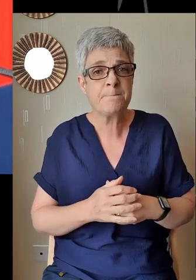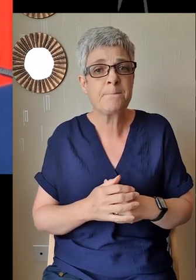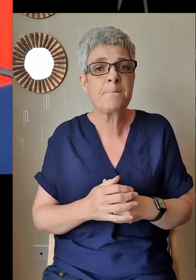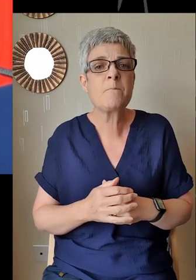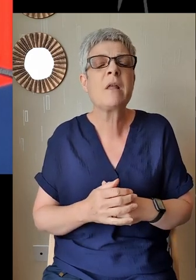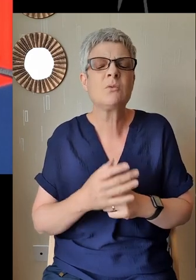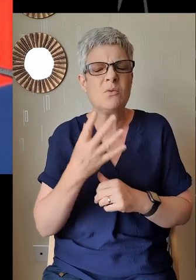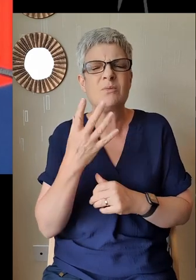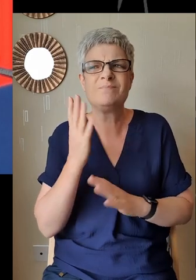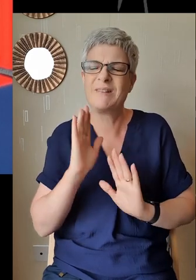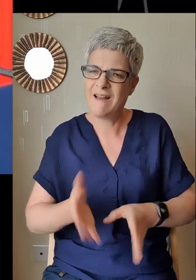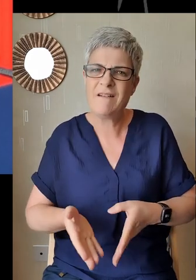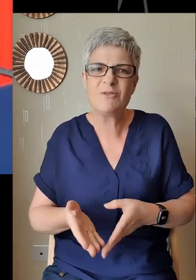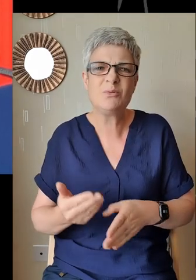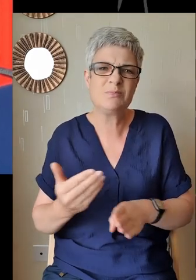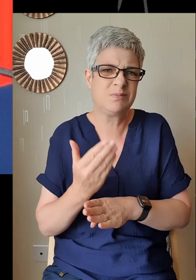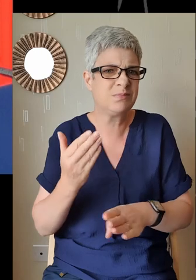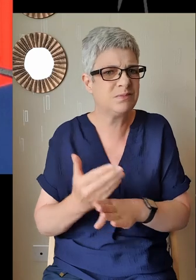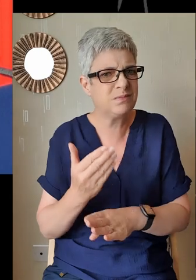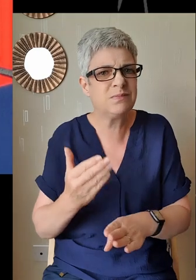And so we have to work at that.